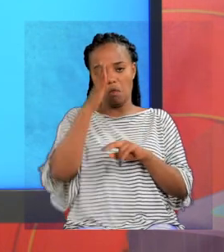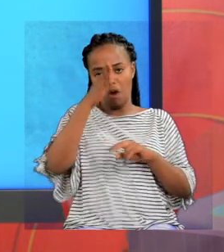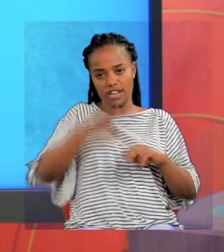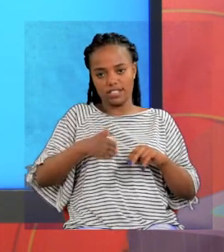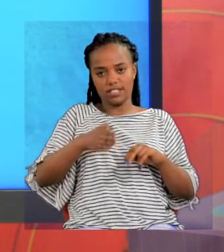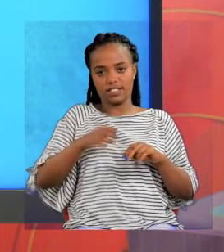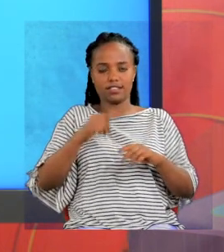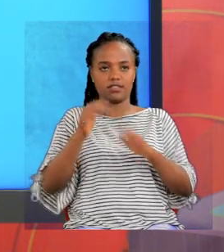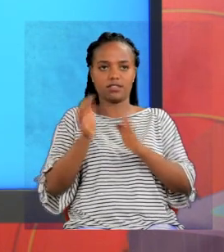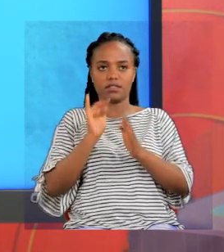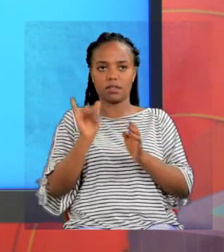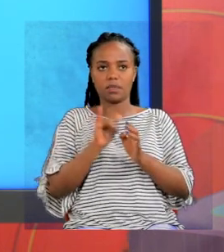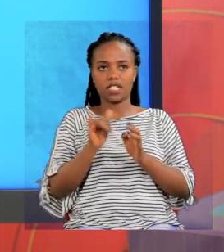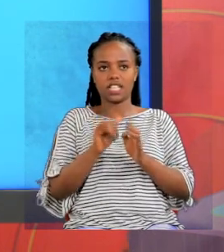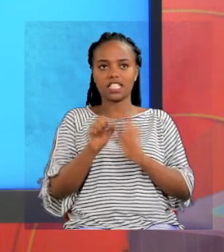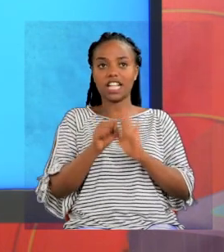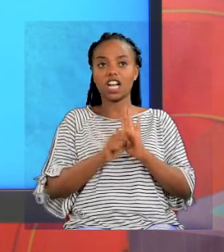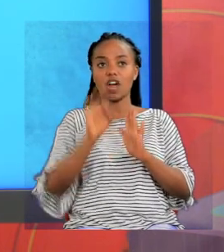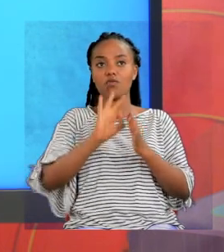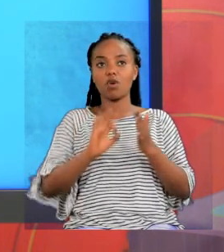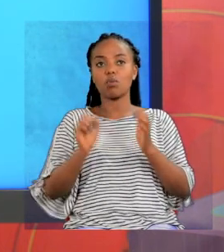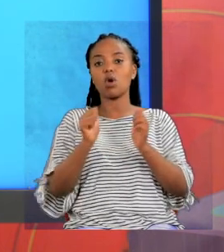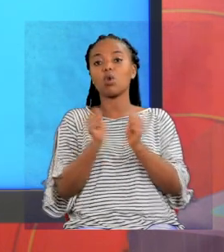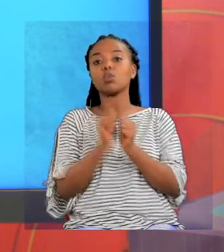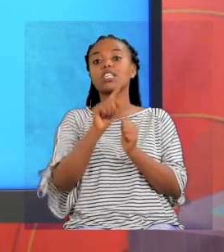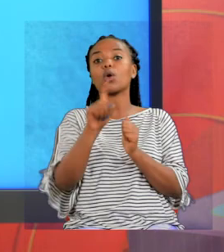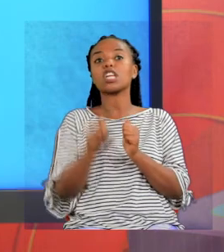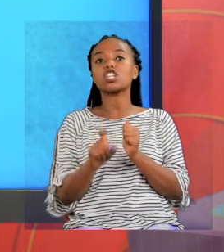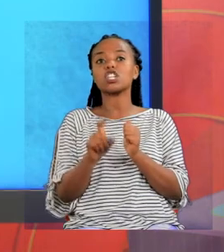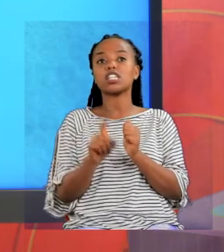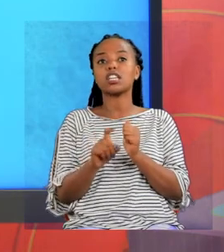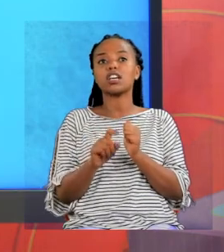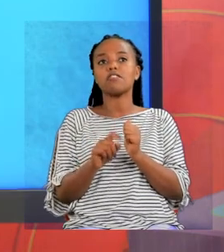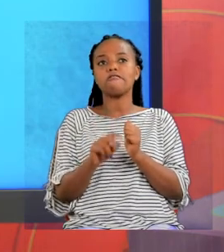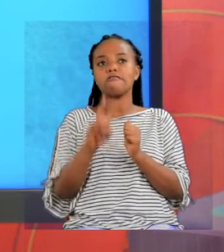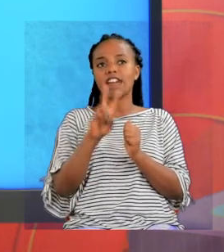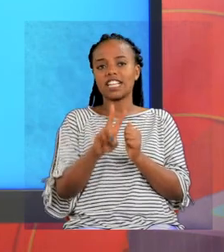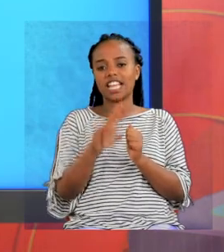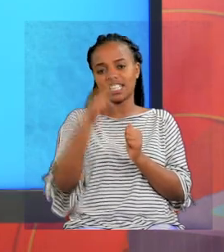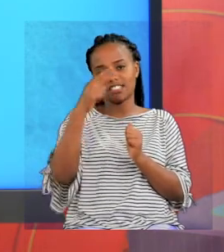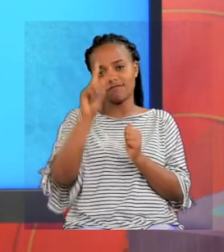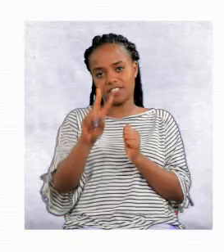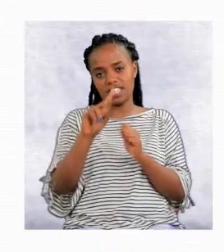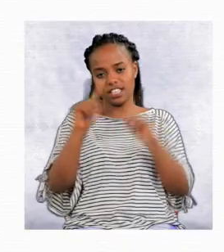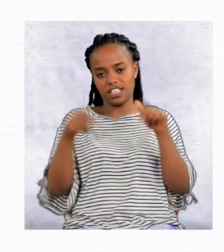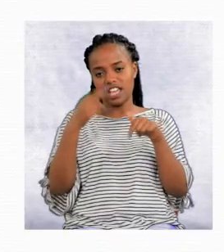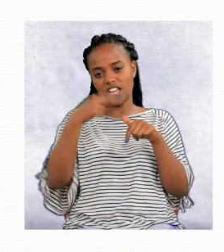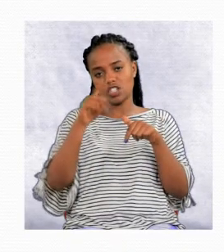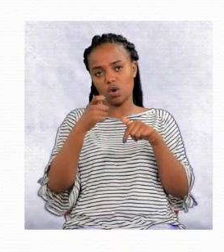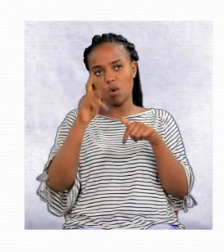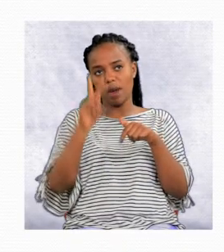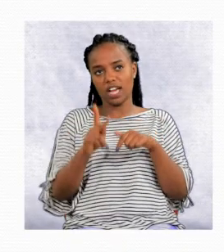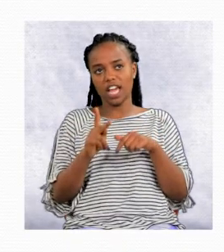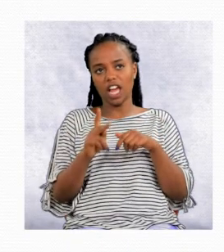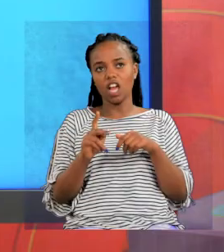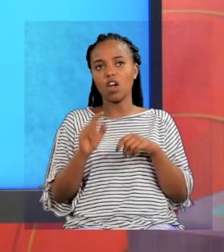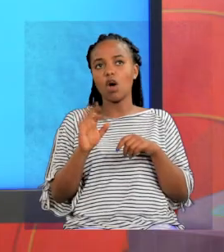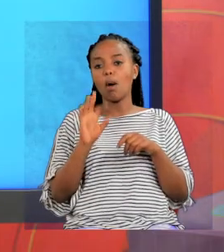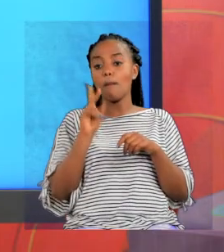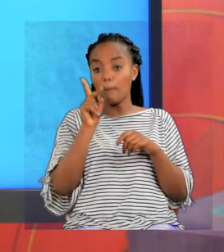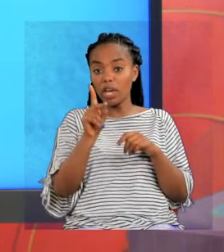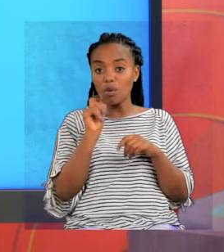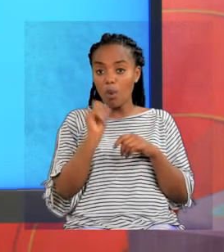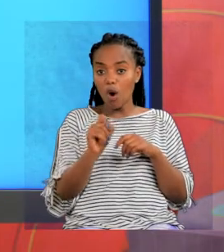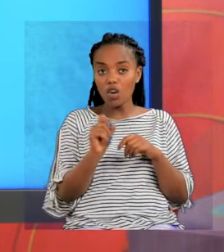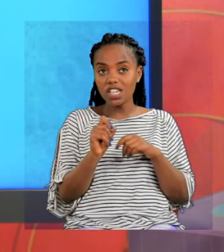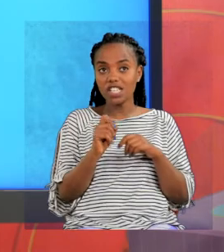of equation of parabola with vertex h comma k, focal length is p, and